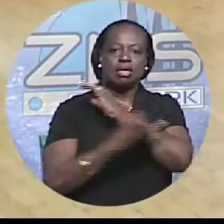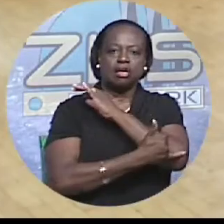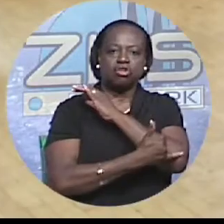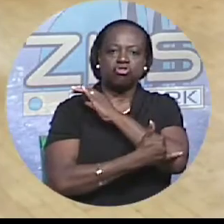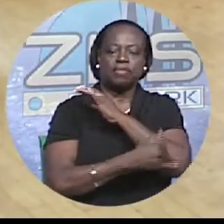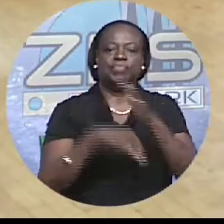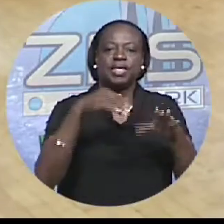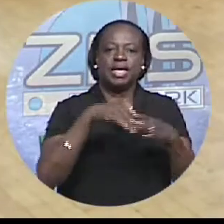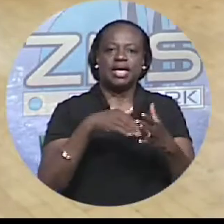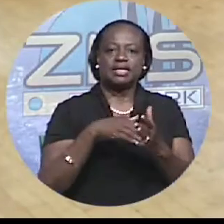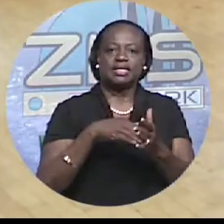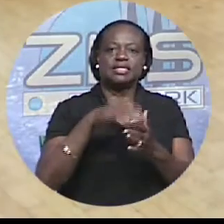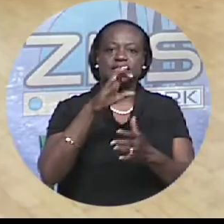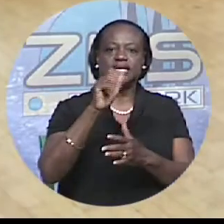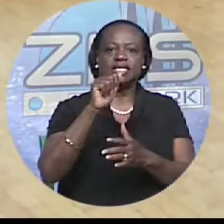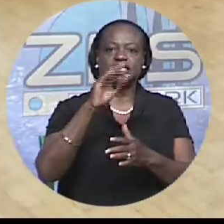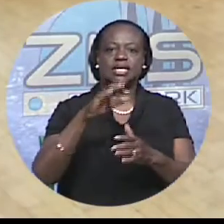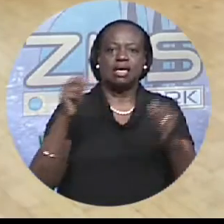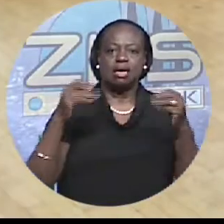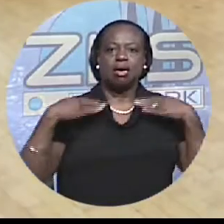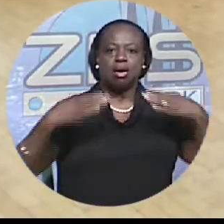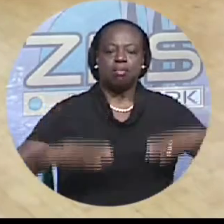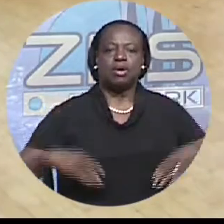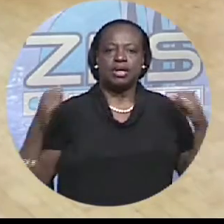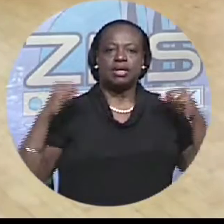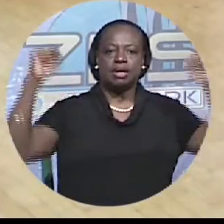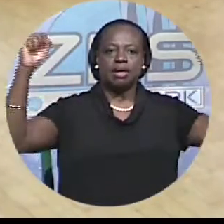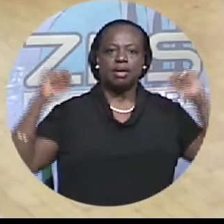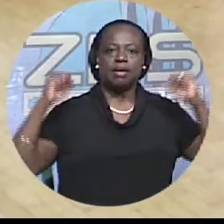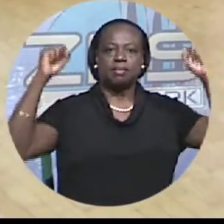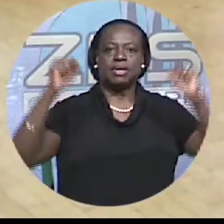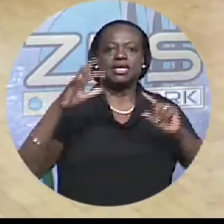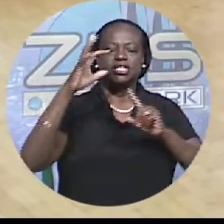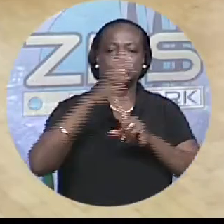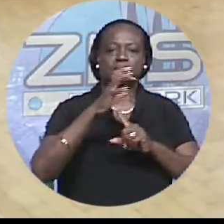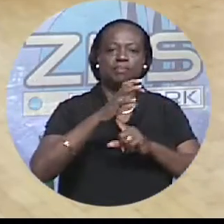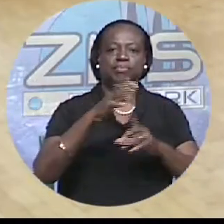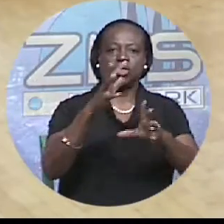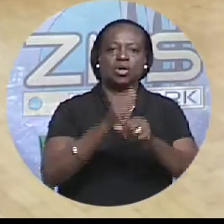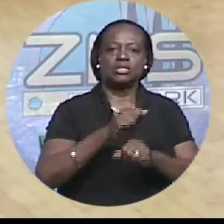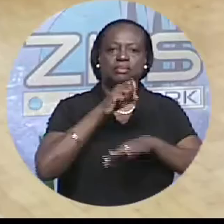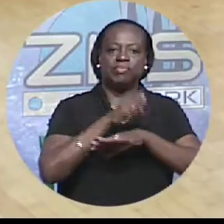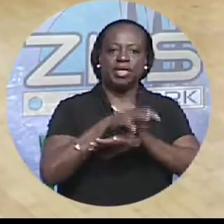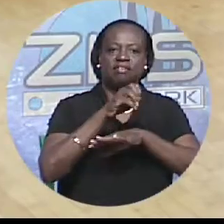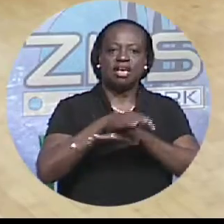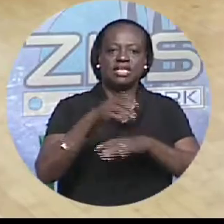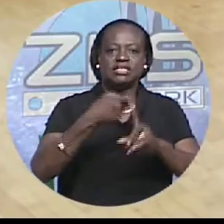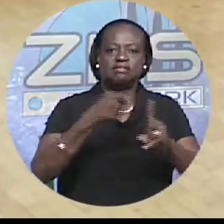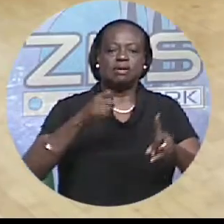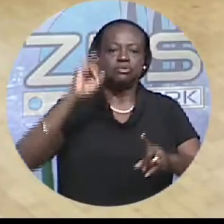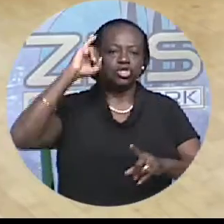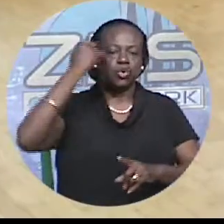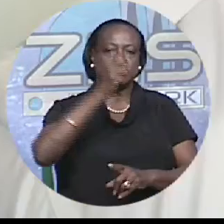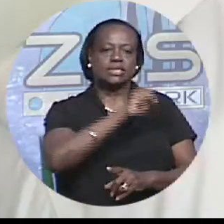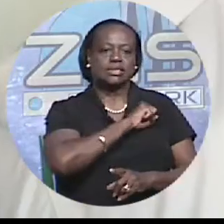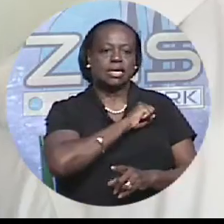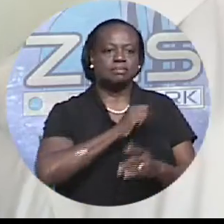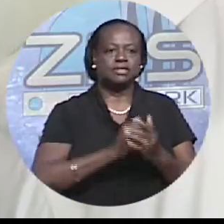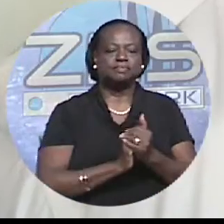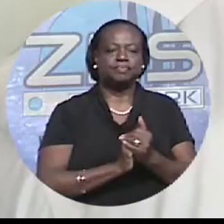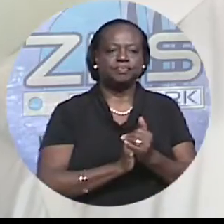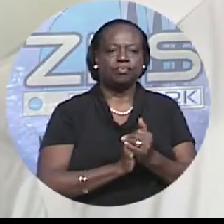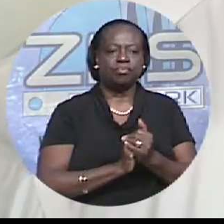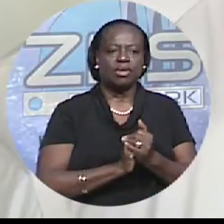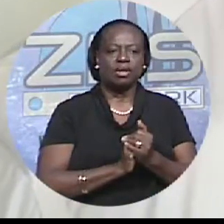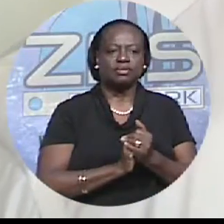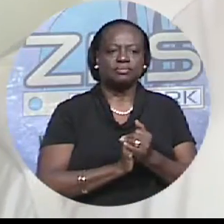upcoming CAC Bodybuilding Championships got some advice from Joel Stubbs, who happens to have the best back in the business. This is